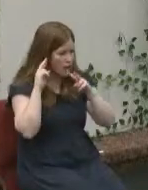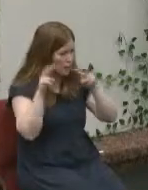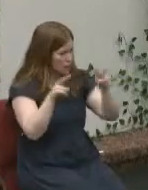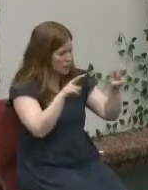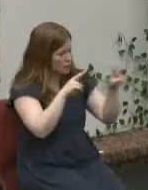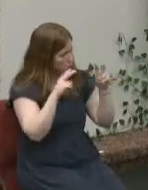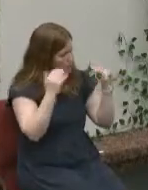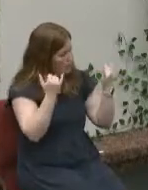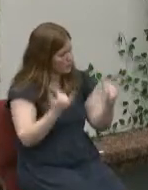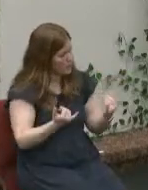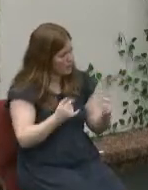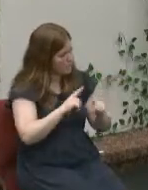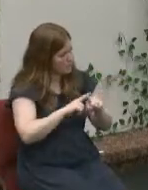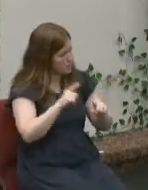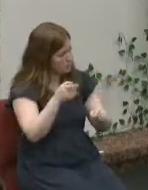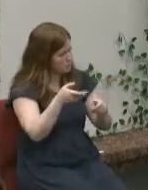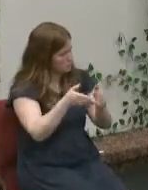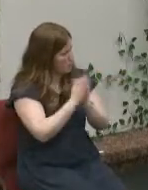every eye closed and no one looking around